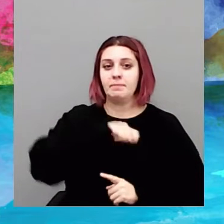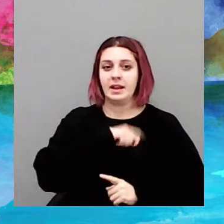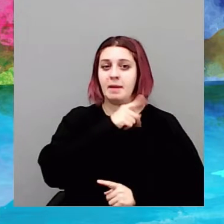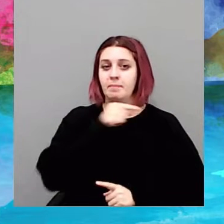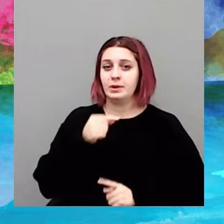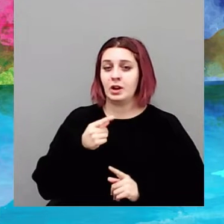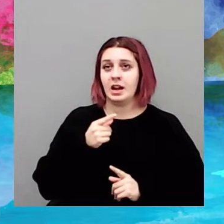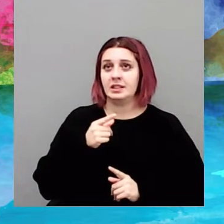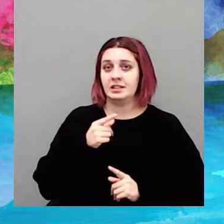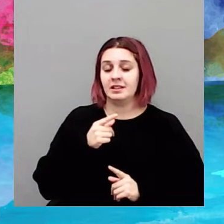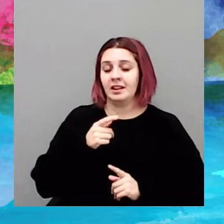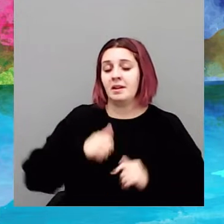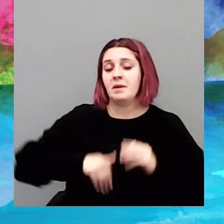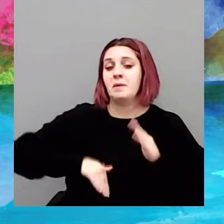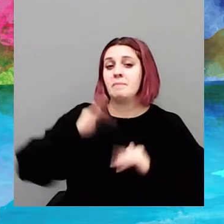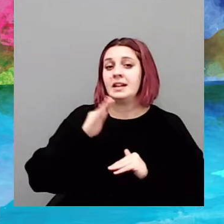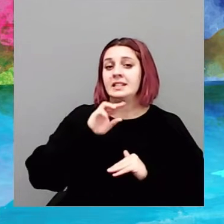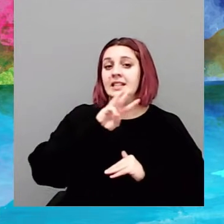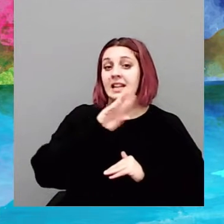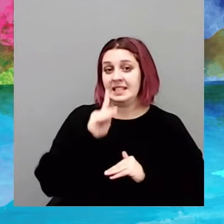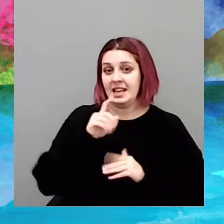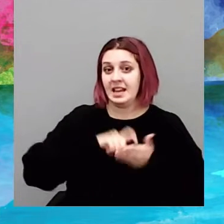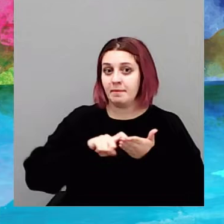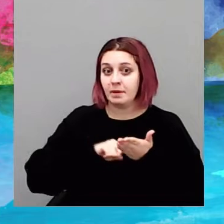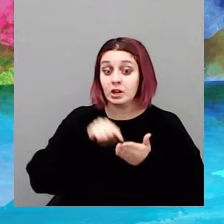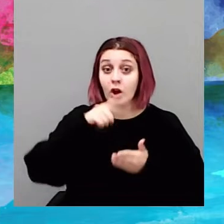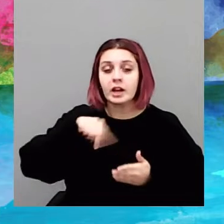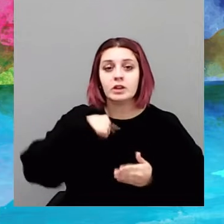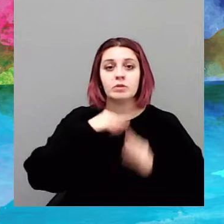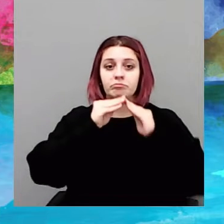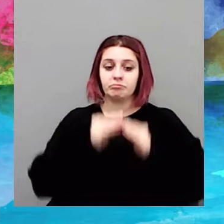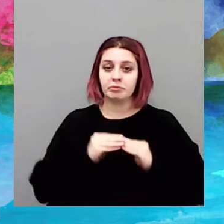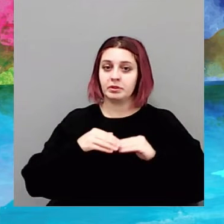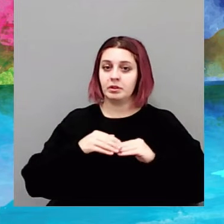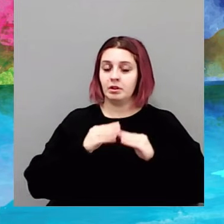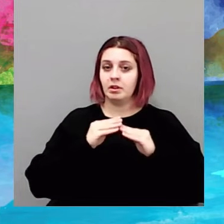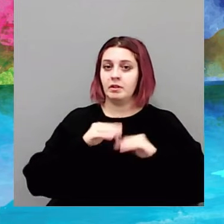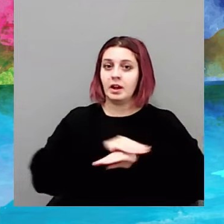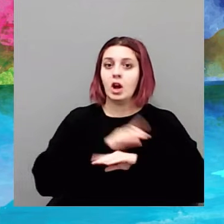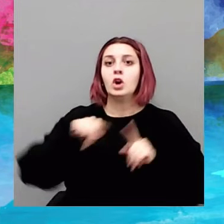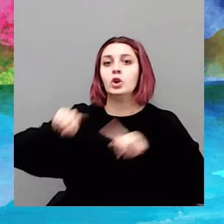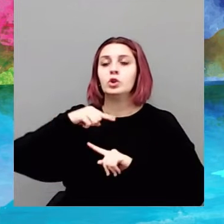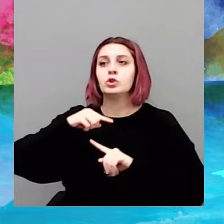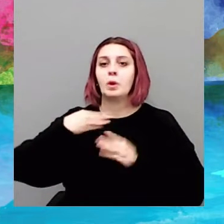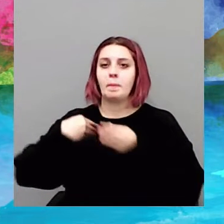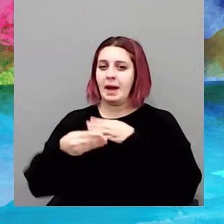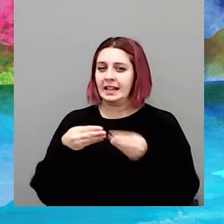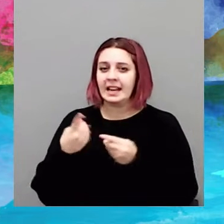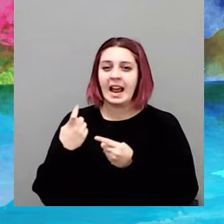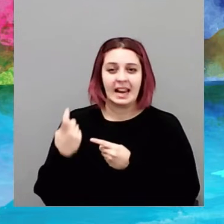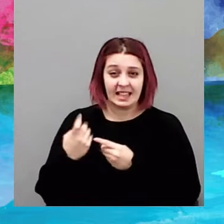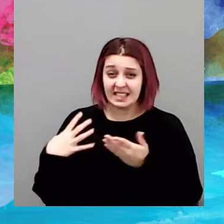We have 100 partners in Spain who are experts in 3D printing. They've produced